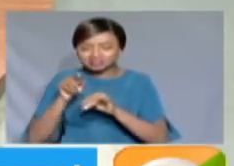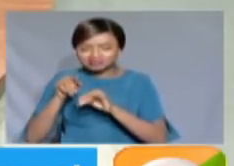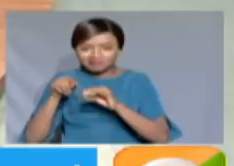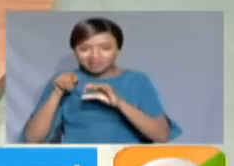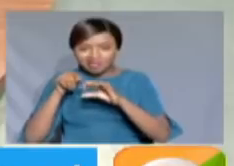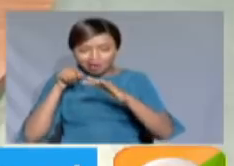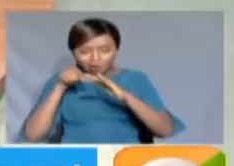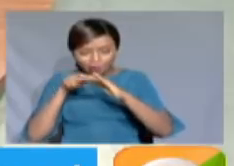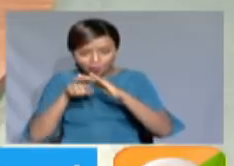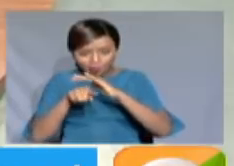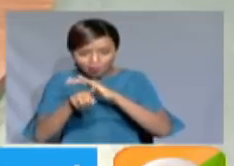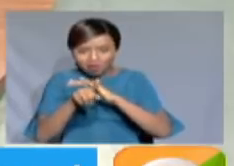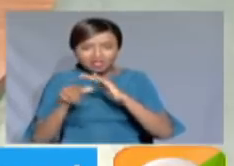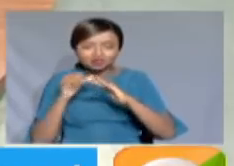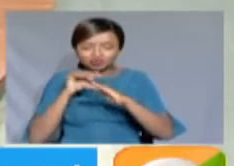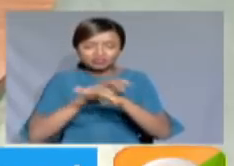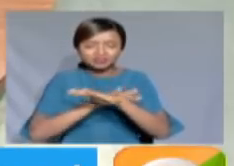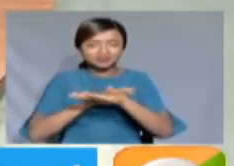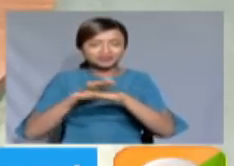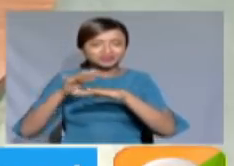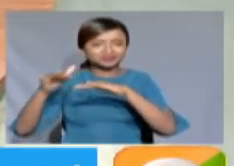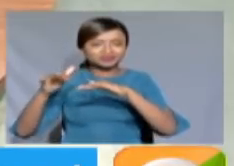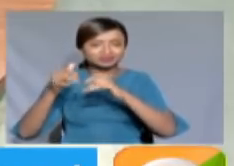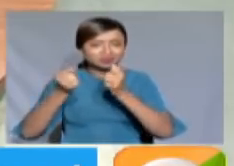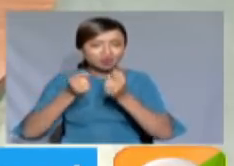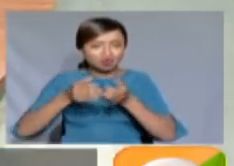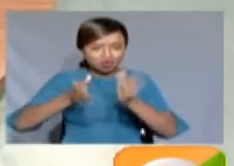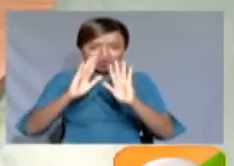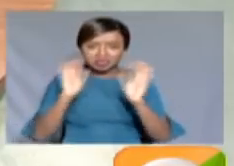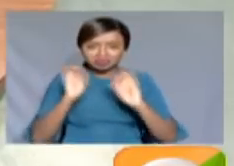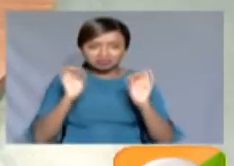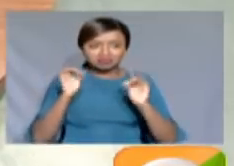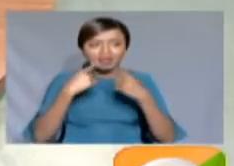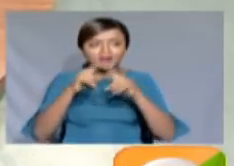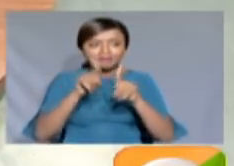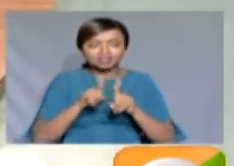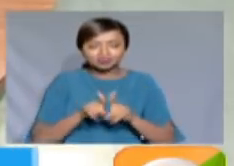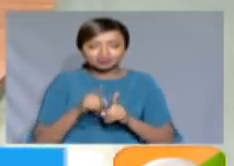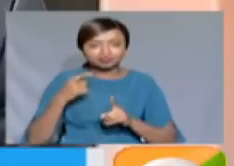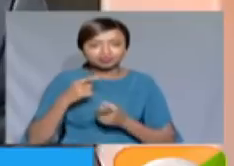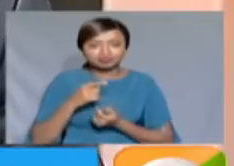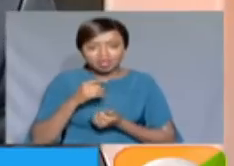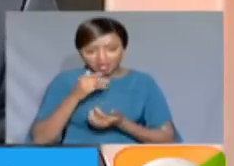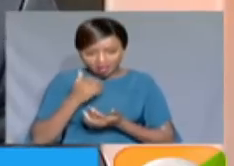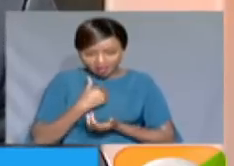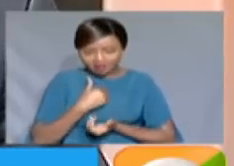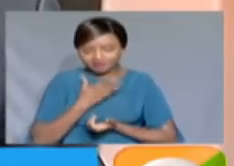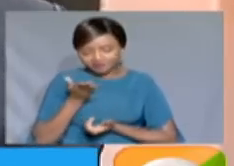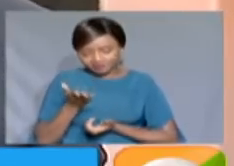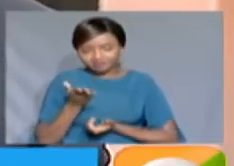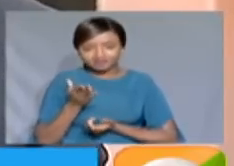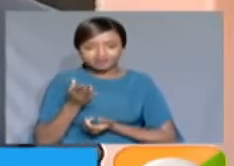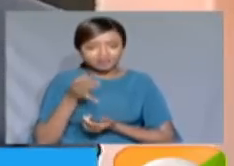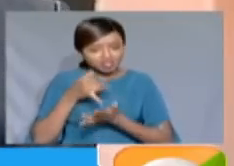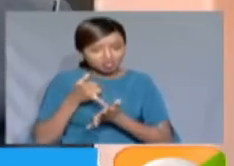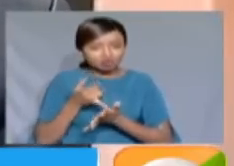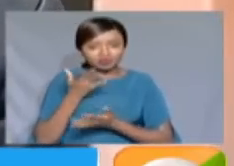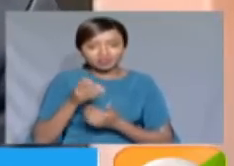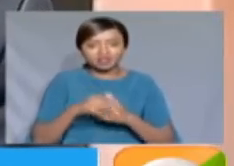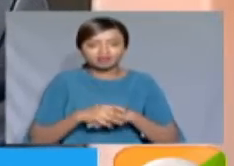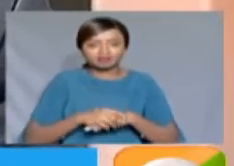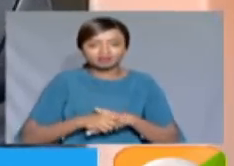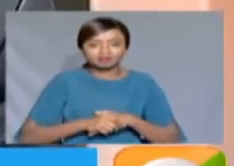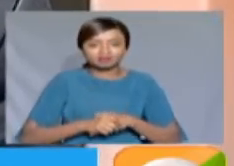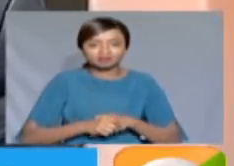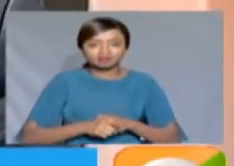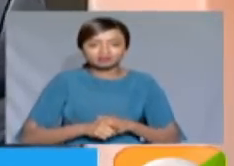That's a good comment. But all the same, as I've mentioned, the commuter is also being done. There's a road reserve for it, and there's a reserve for the road. So